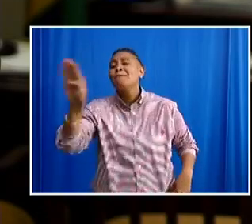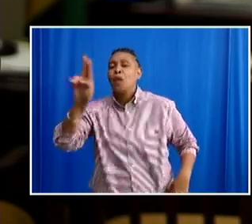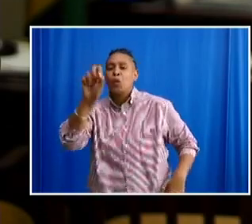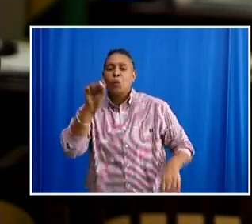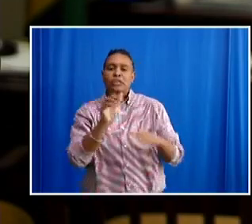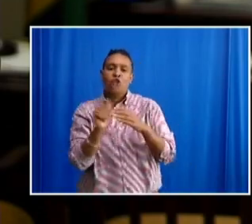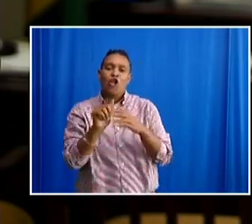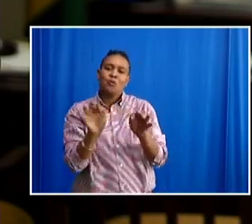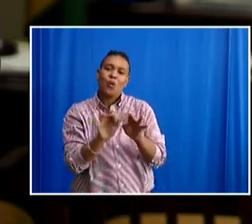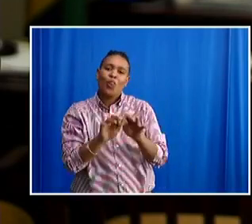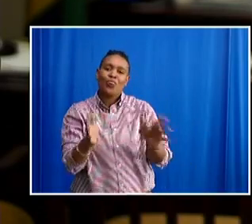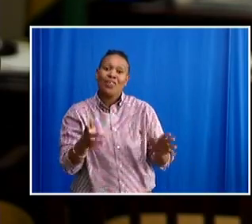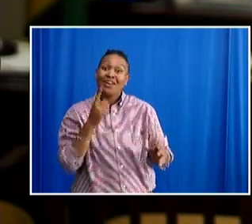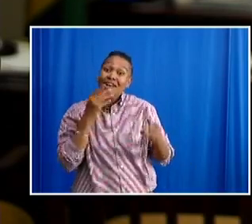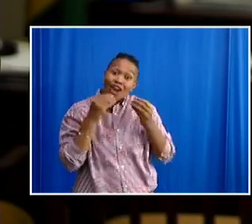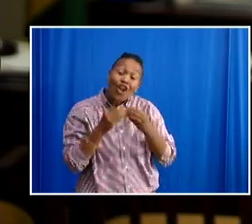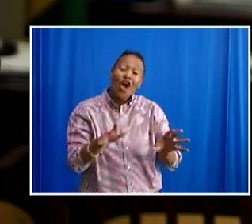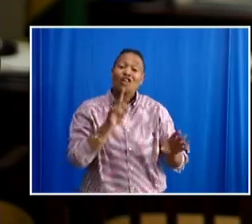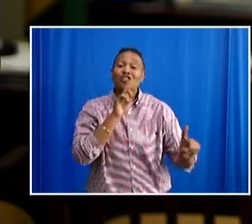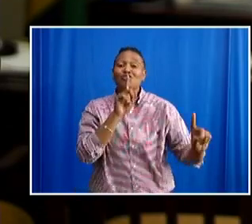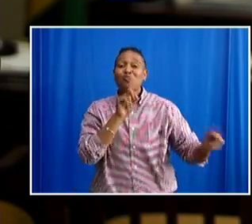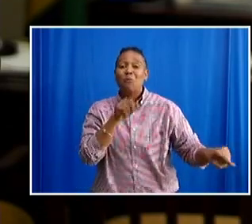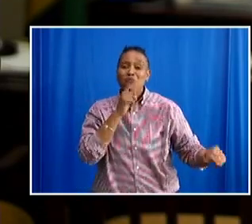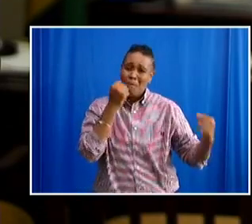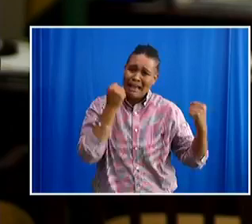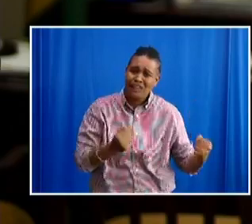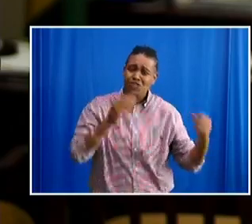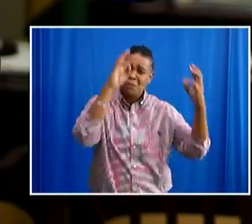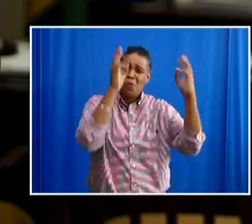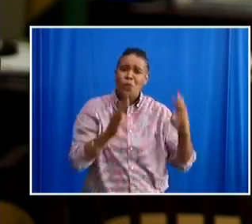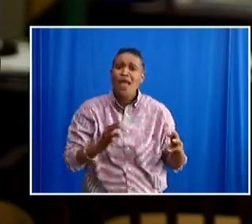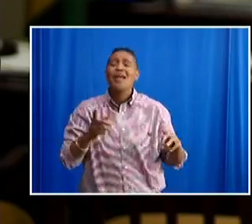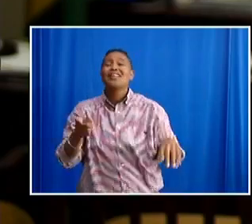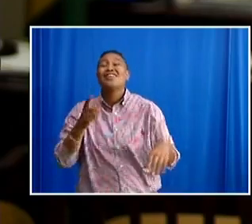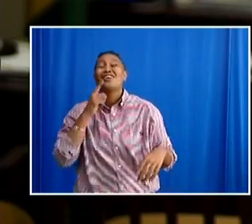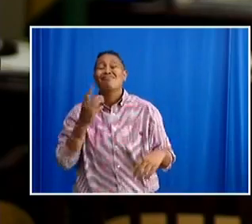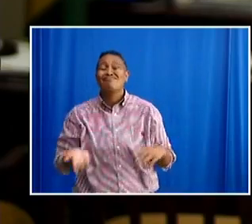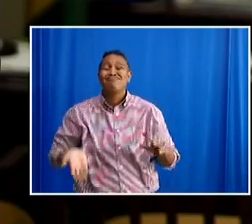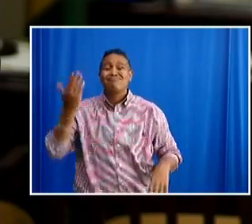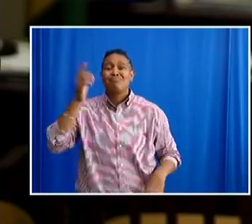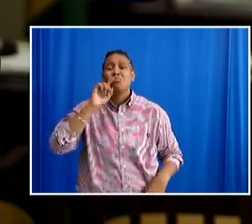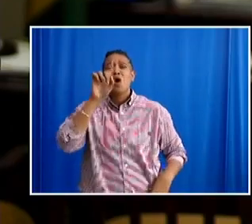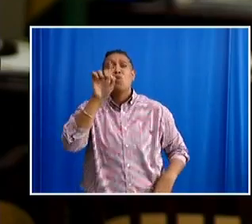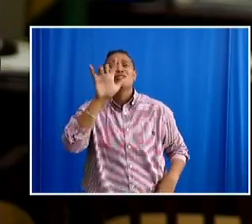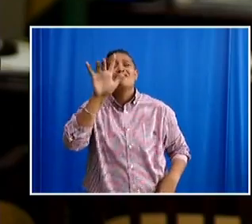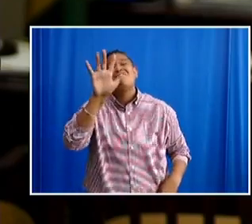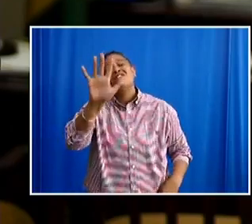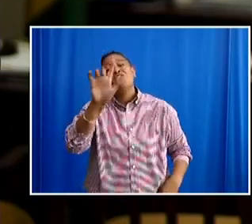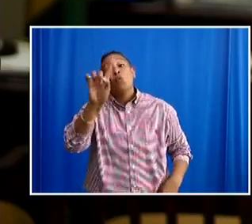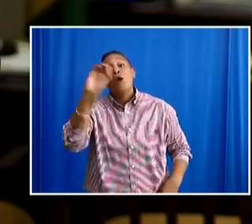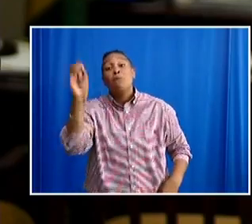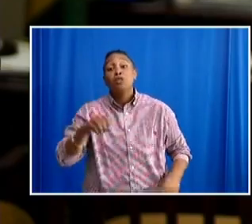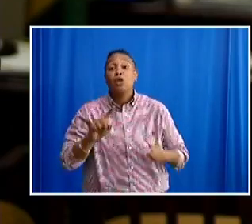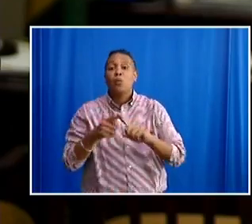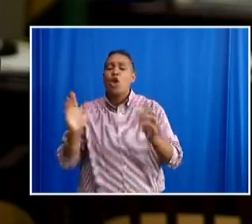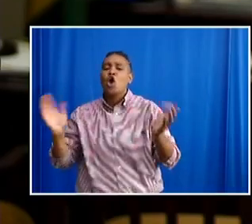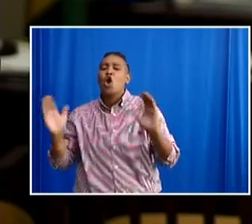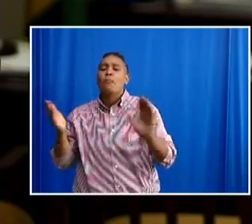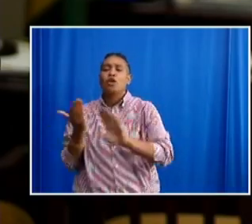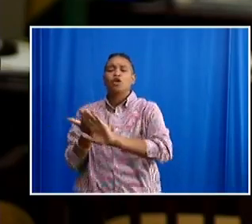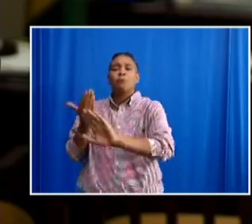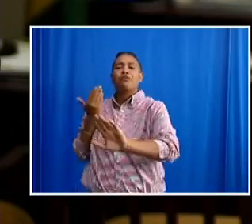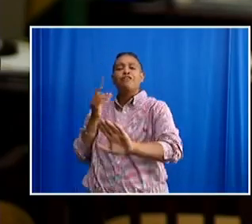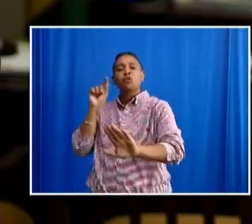US. Losses reported from extreme weather events rose by 151% when compared to the